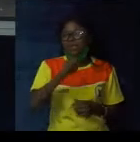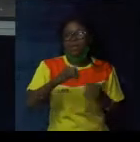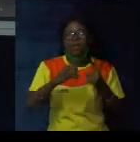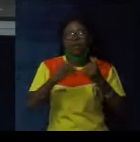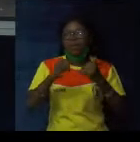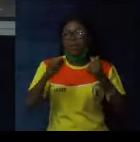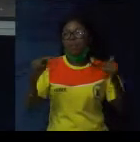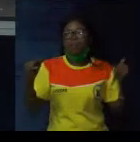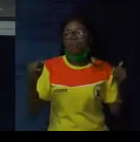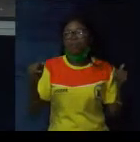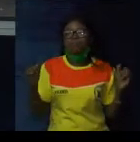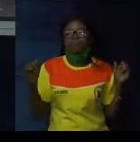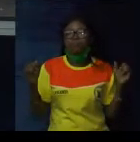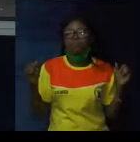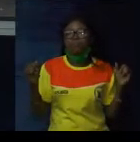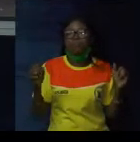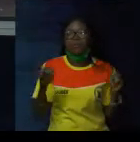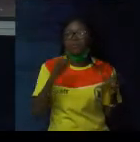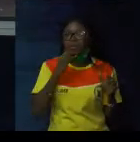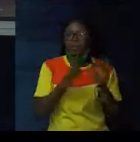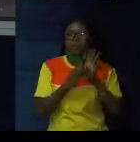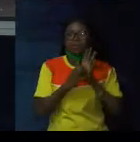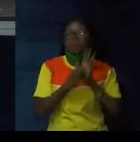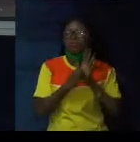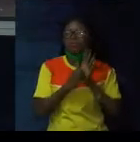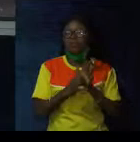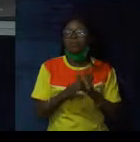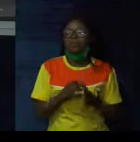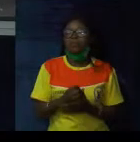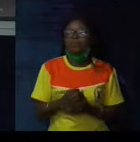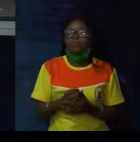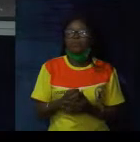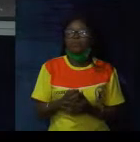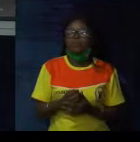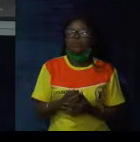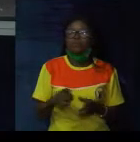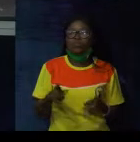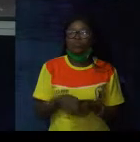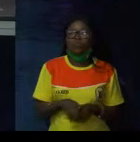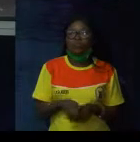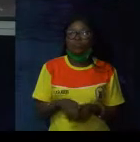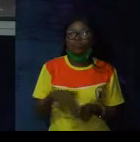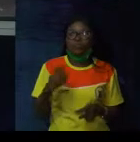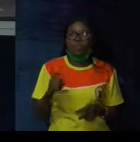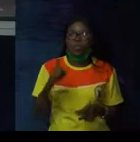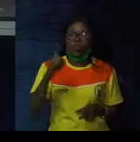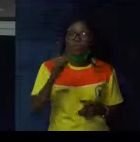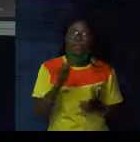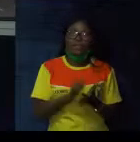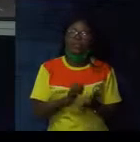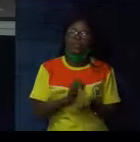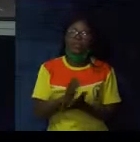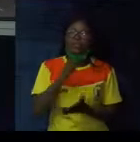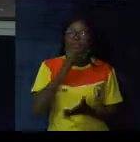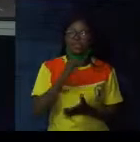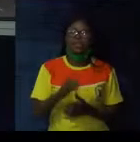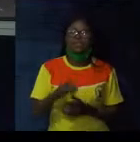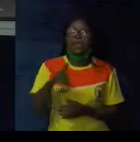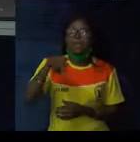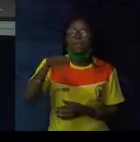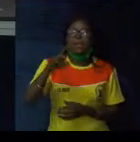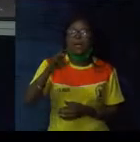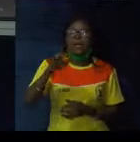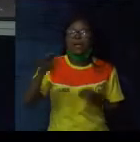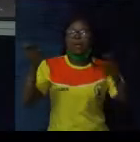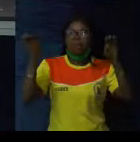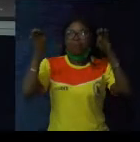it's just not a straight line. A line joins 2 points. A curve is an example of that. It joins 2 points as well. So